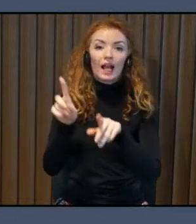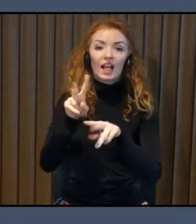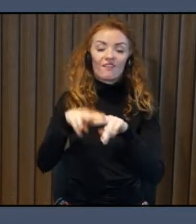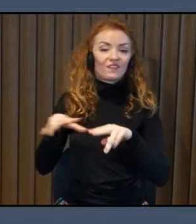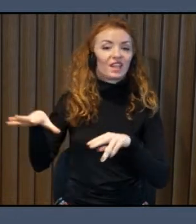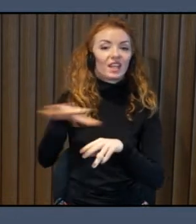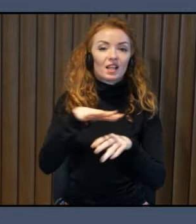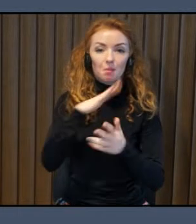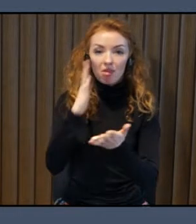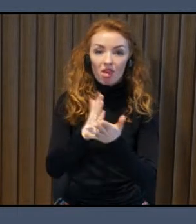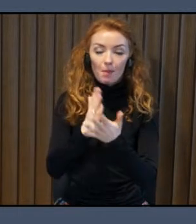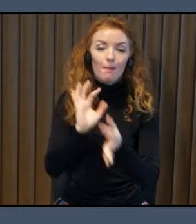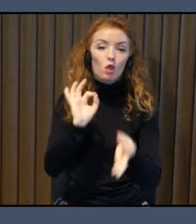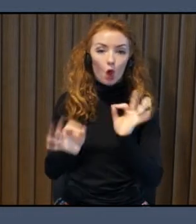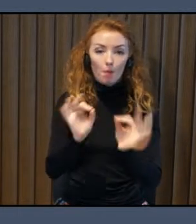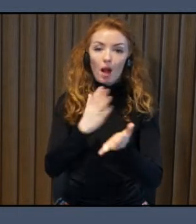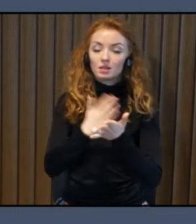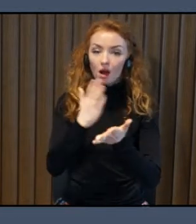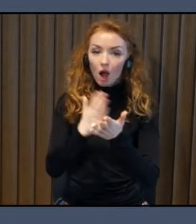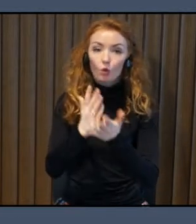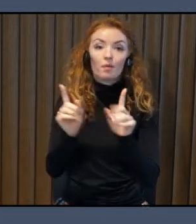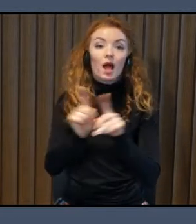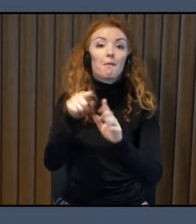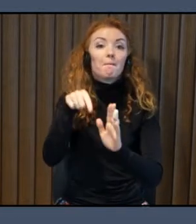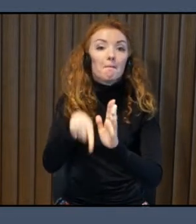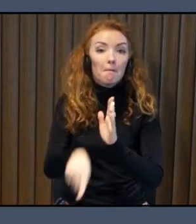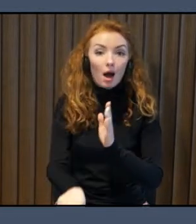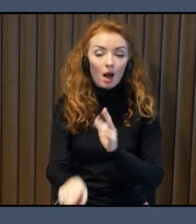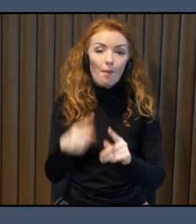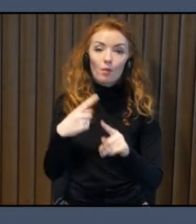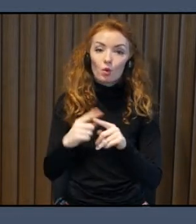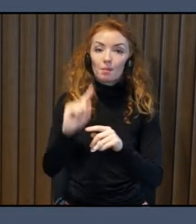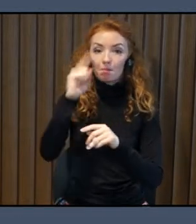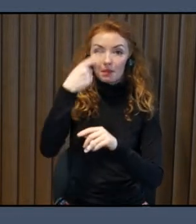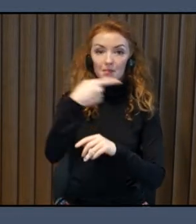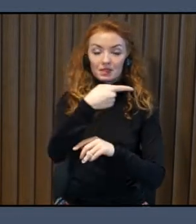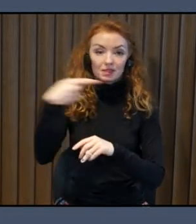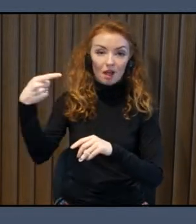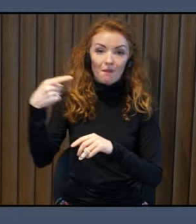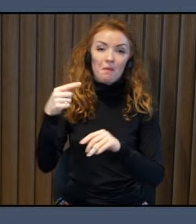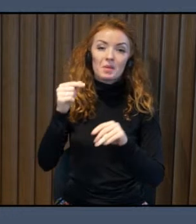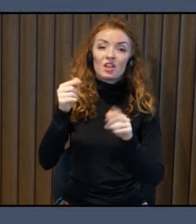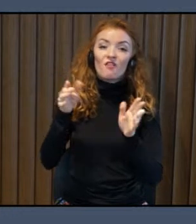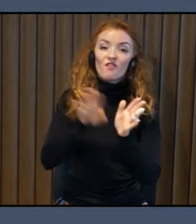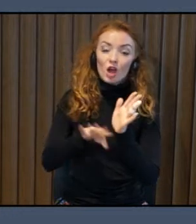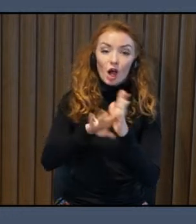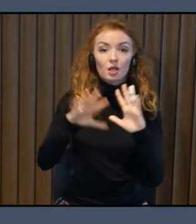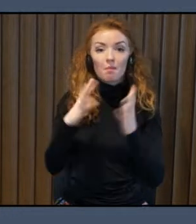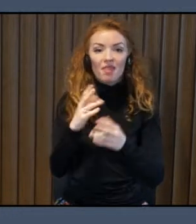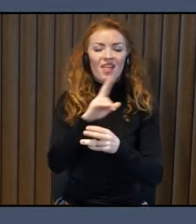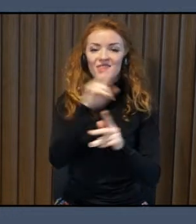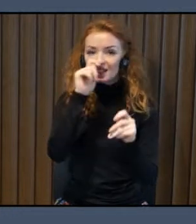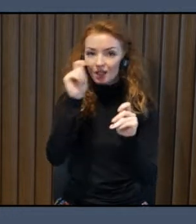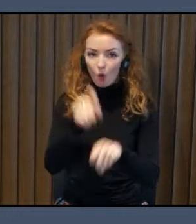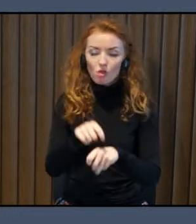and there is also environmental accessibility arranged, and even the cellar is